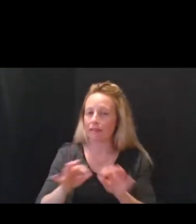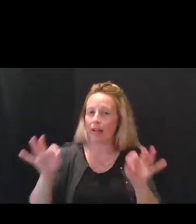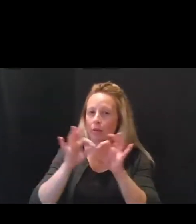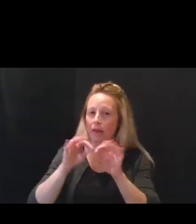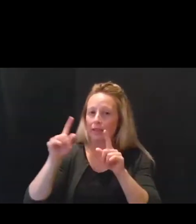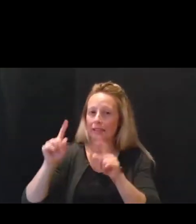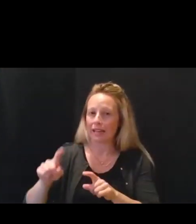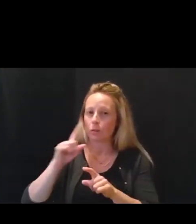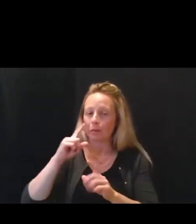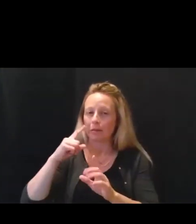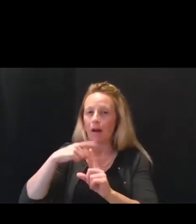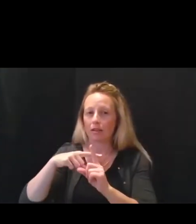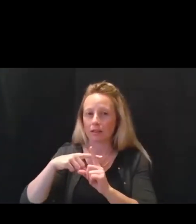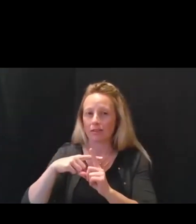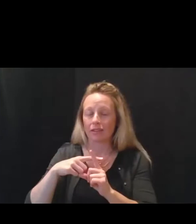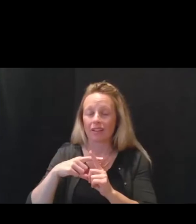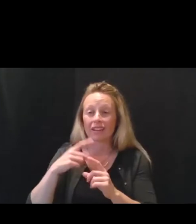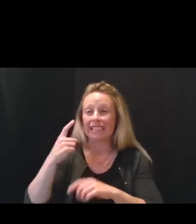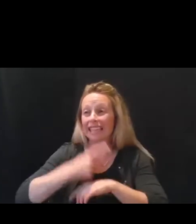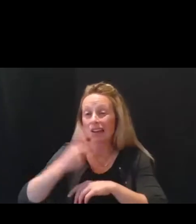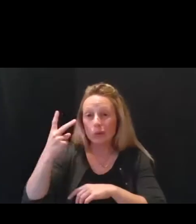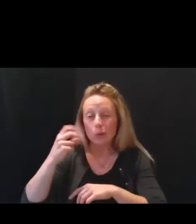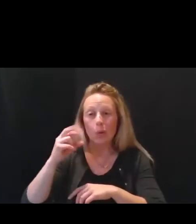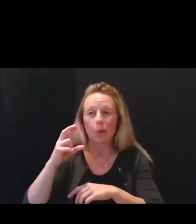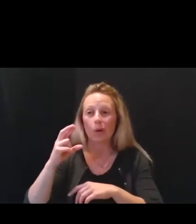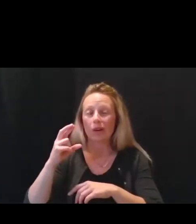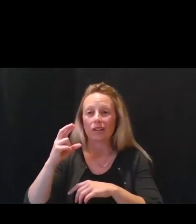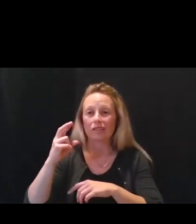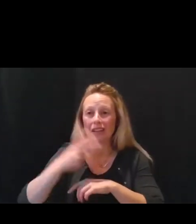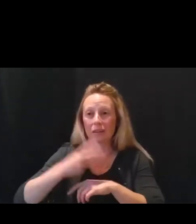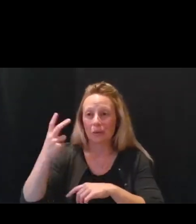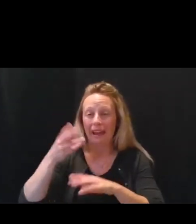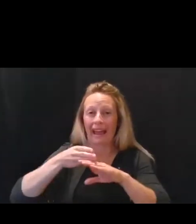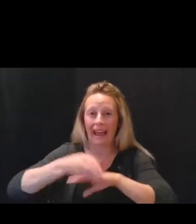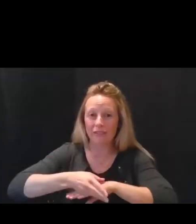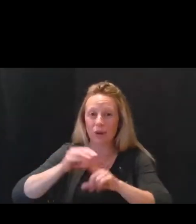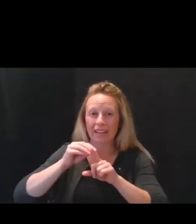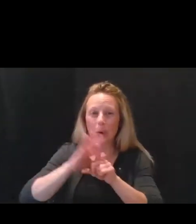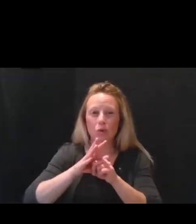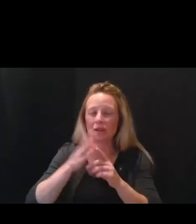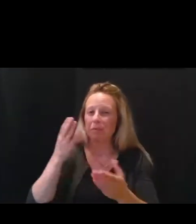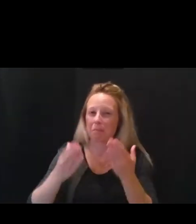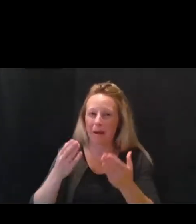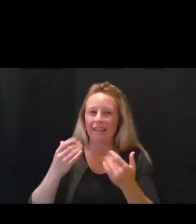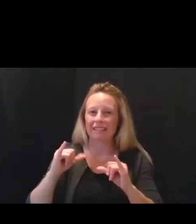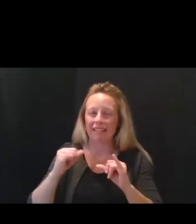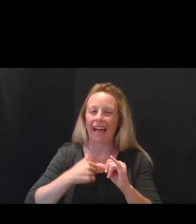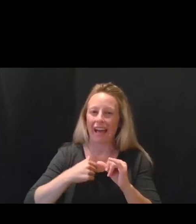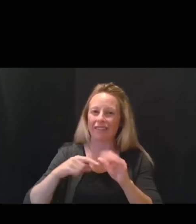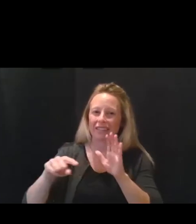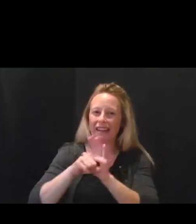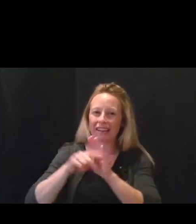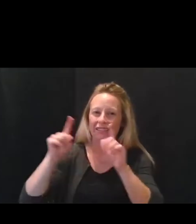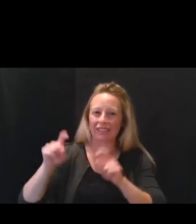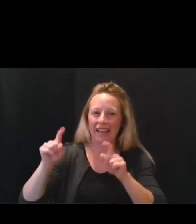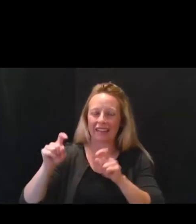could have a negative COVID on day 2 of after exposure, but that doesn't tell you if you're still asymptomatic and